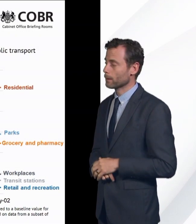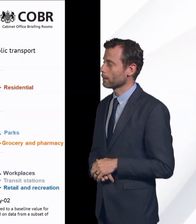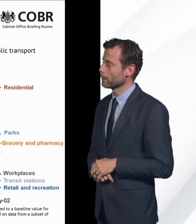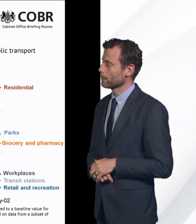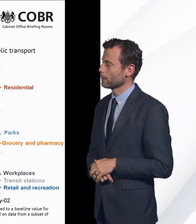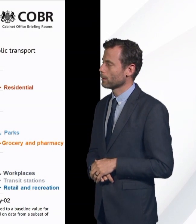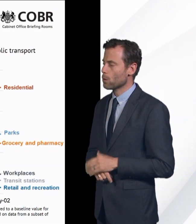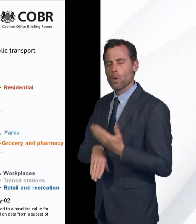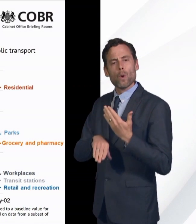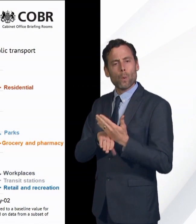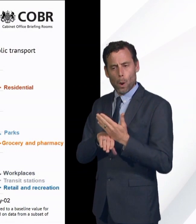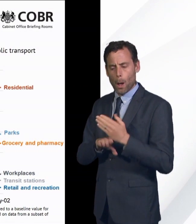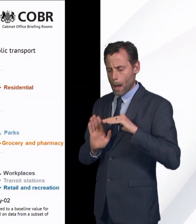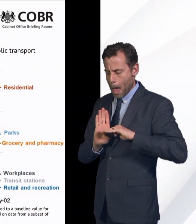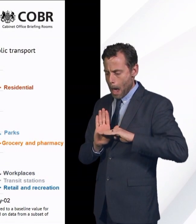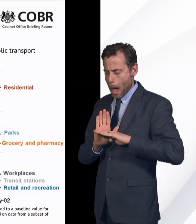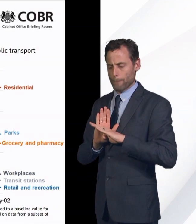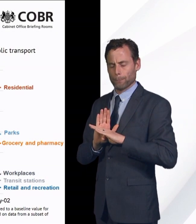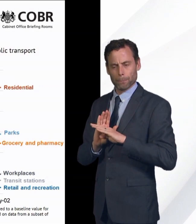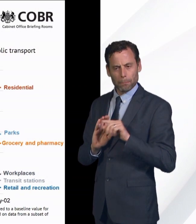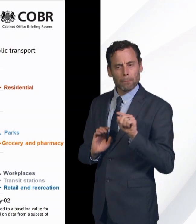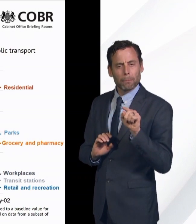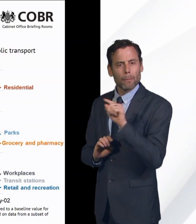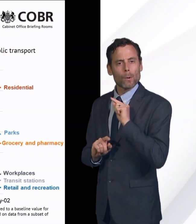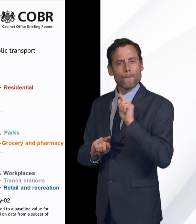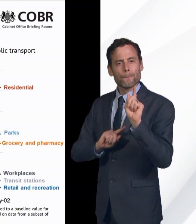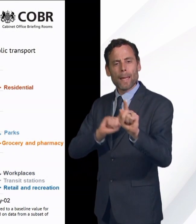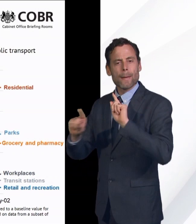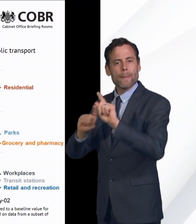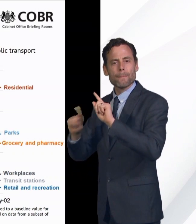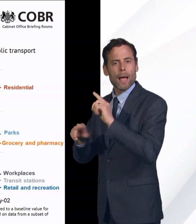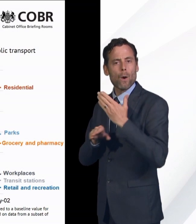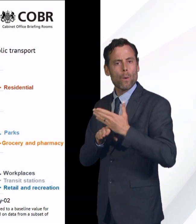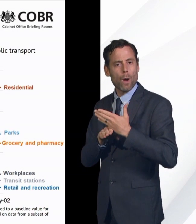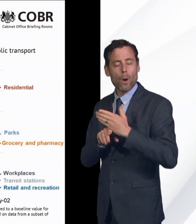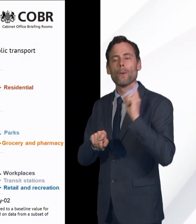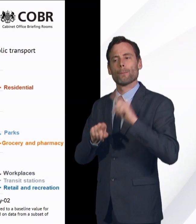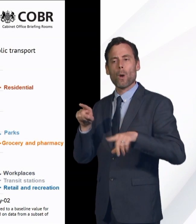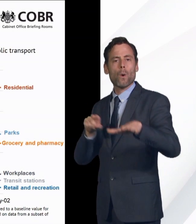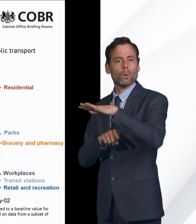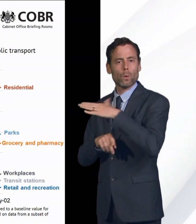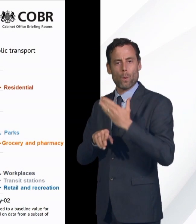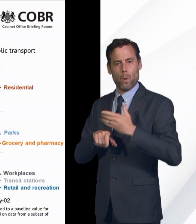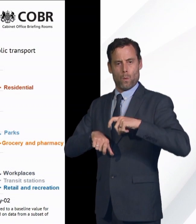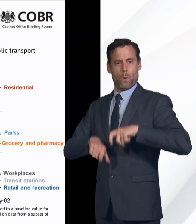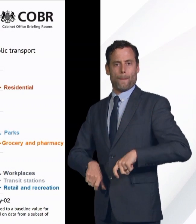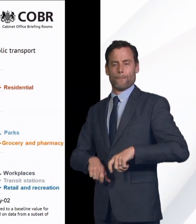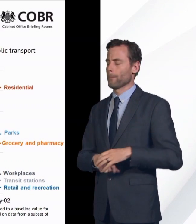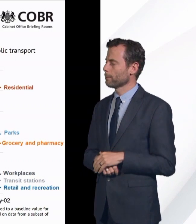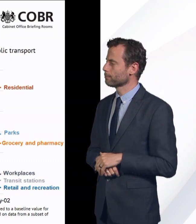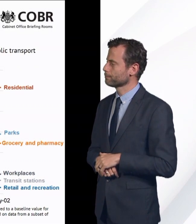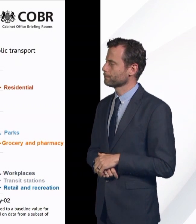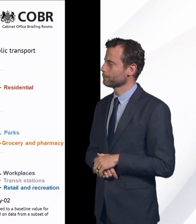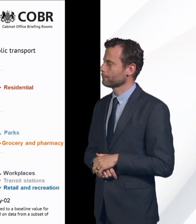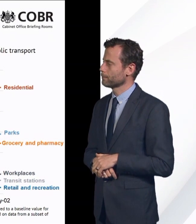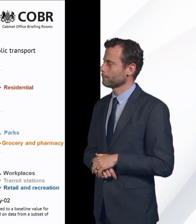remind you that people are clearly working in some workplaces, although many are working from home. One other thing to